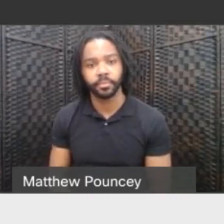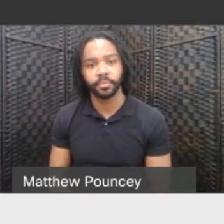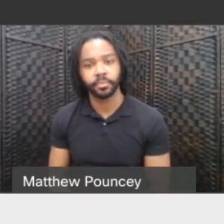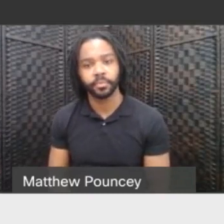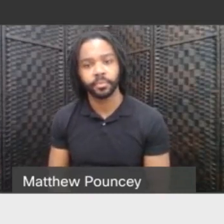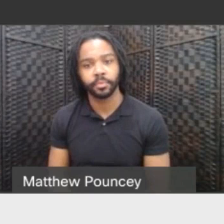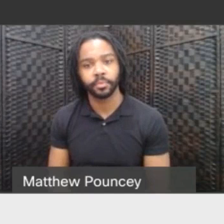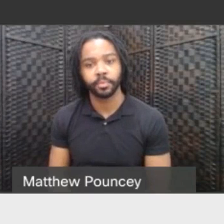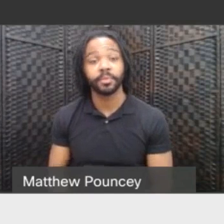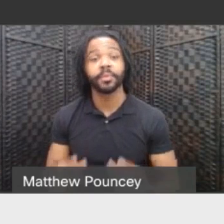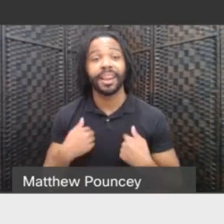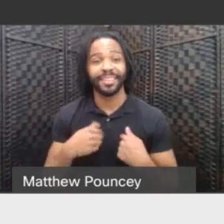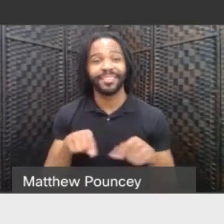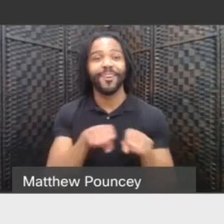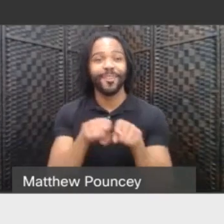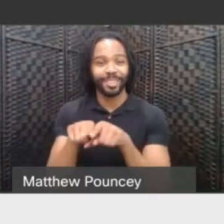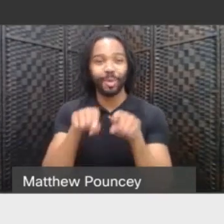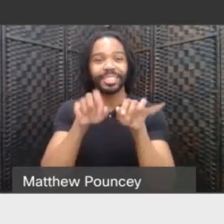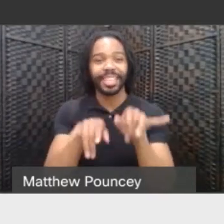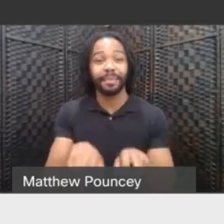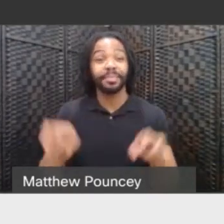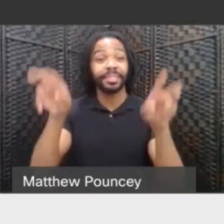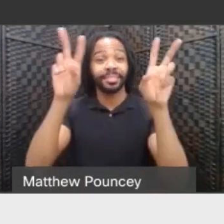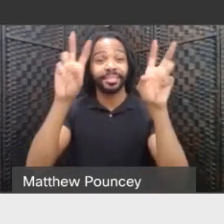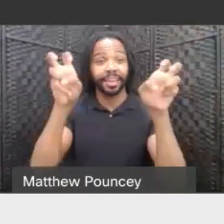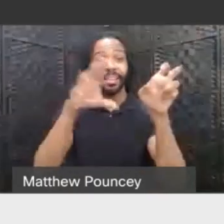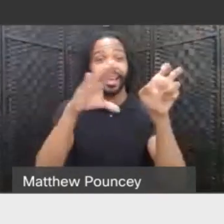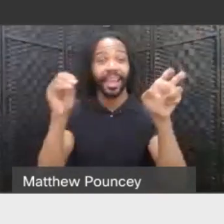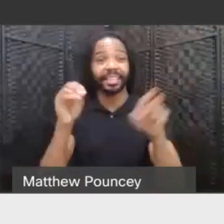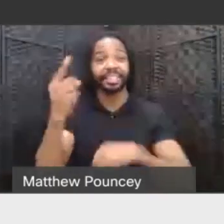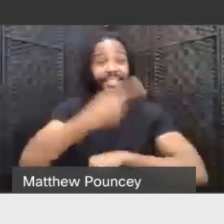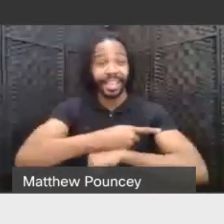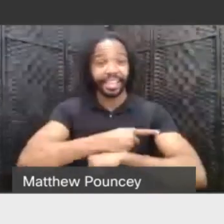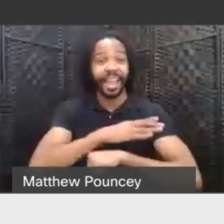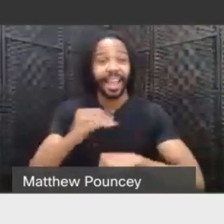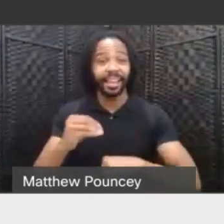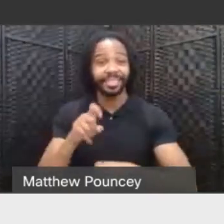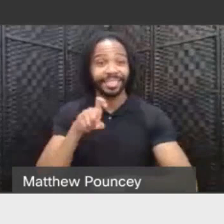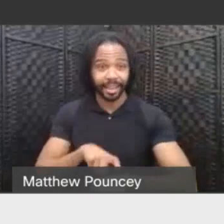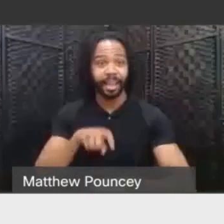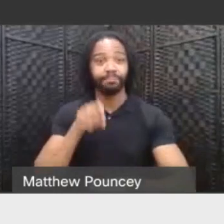I have put the title and the date and time of that meeting in the chat for people.